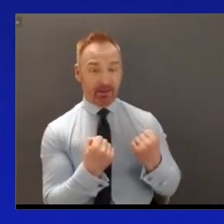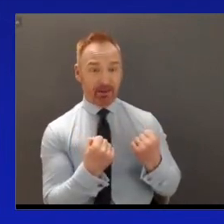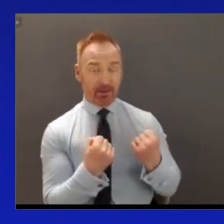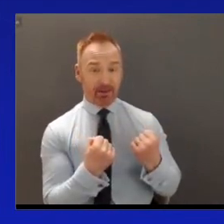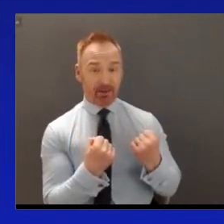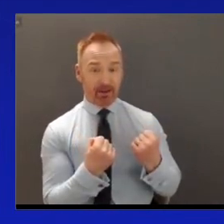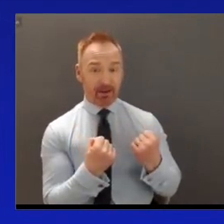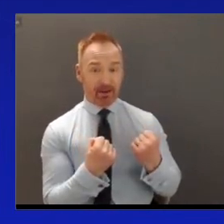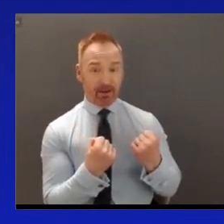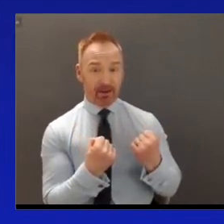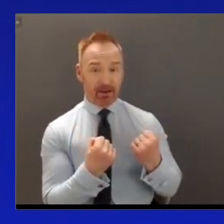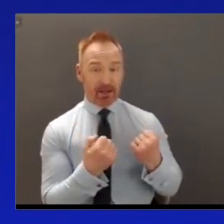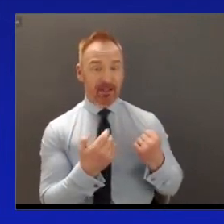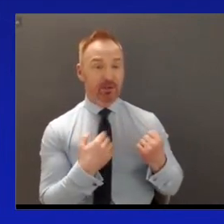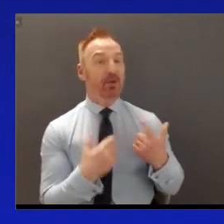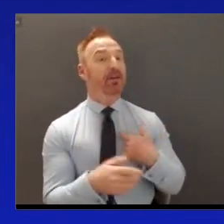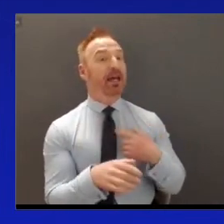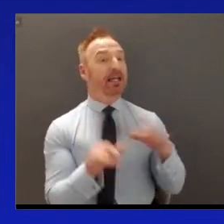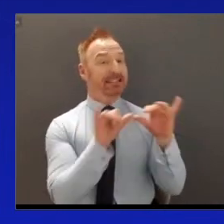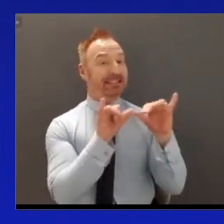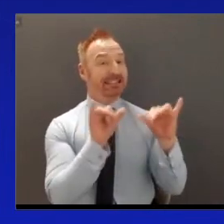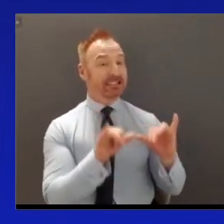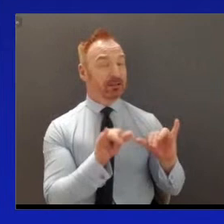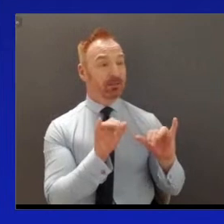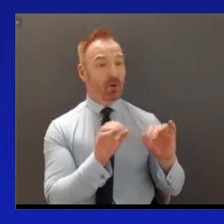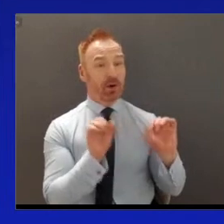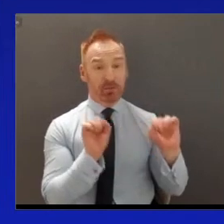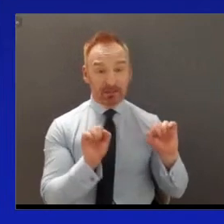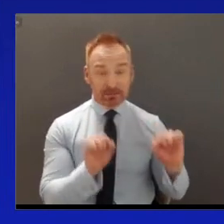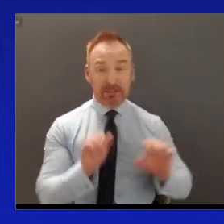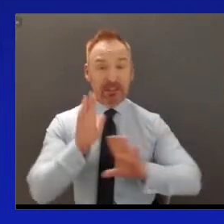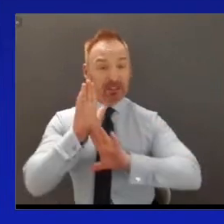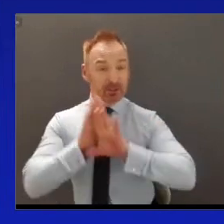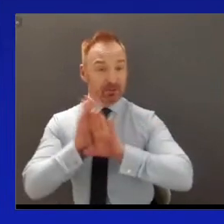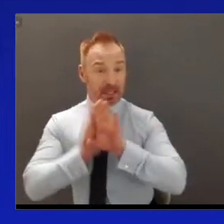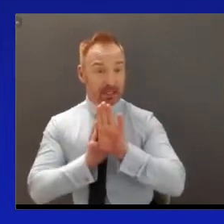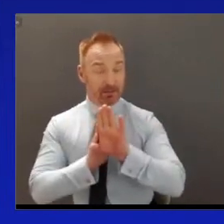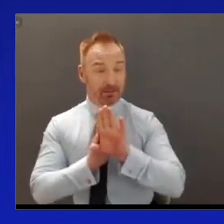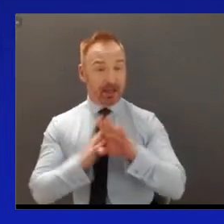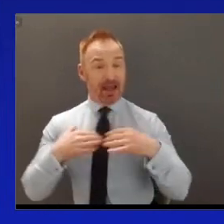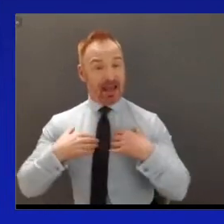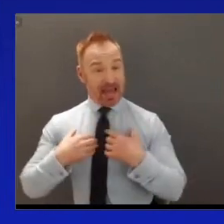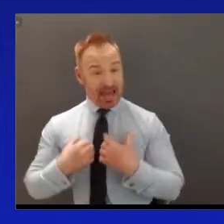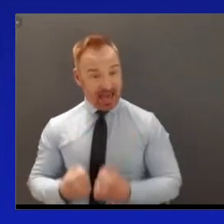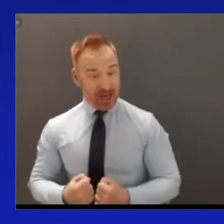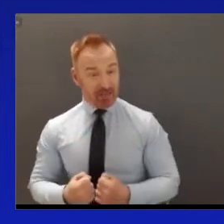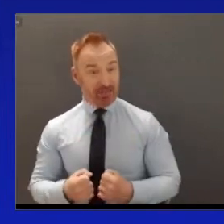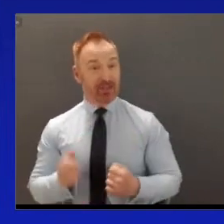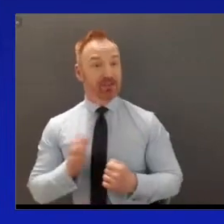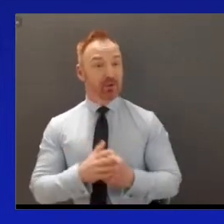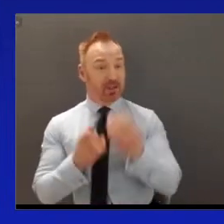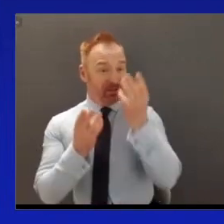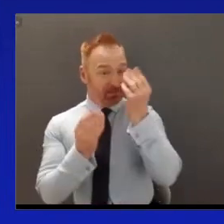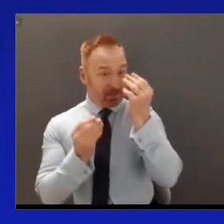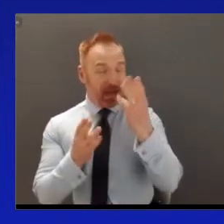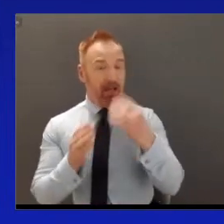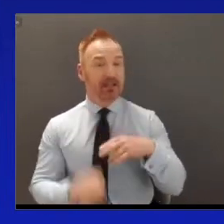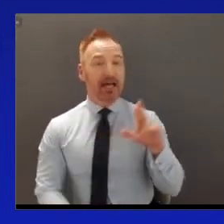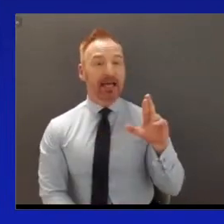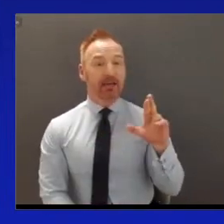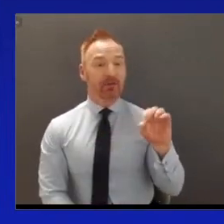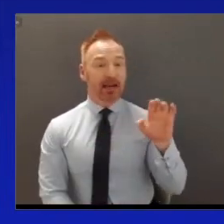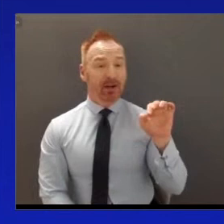create records by name, health records by name for people who are homeless